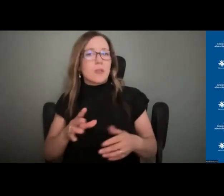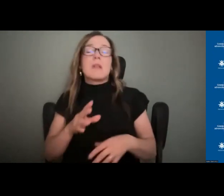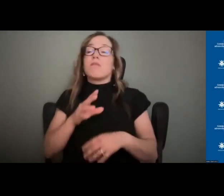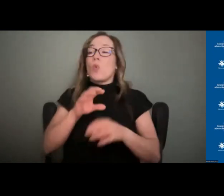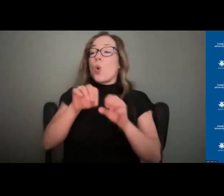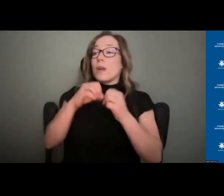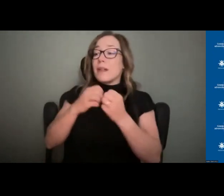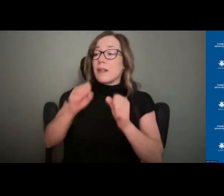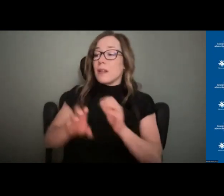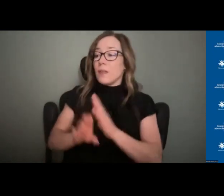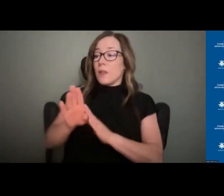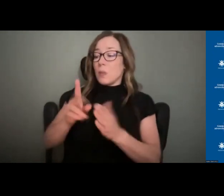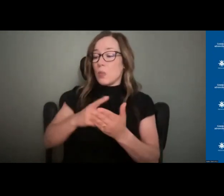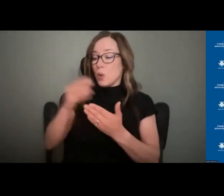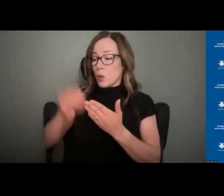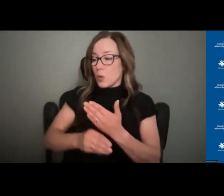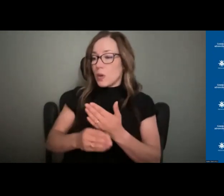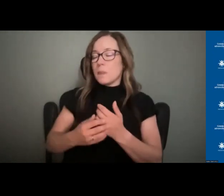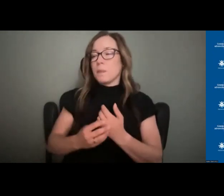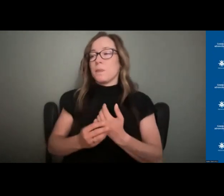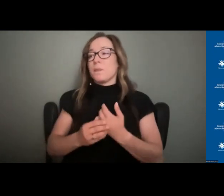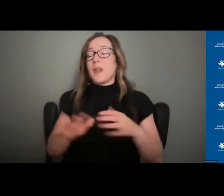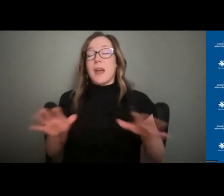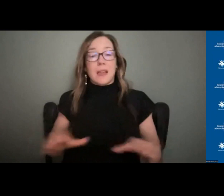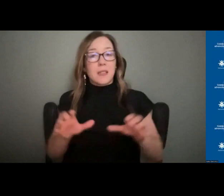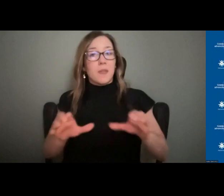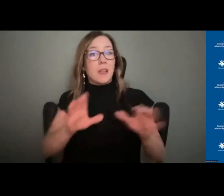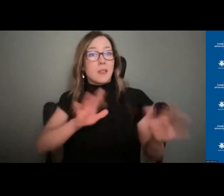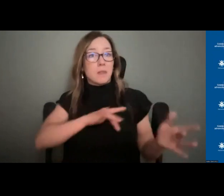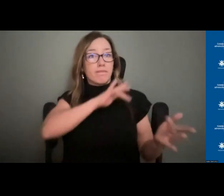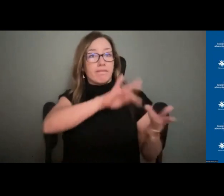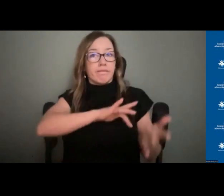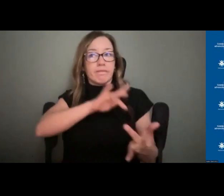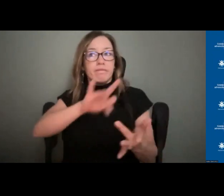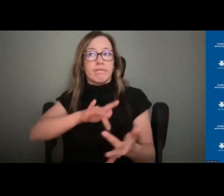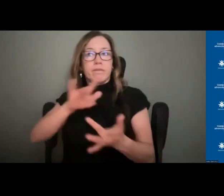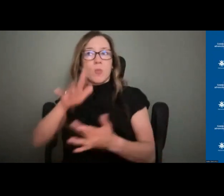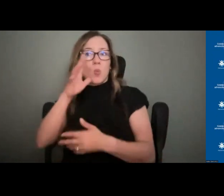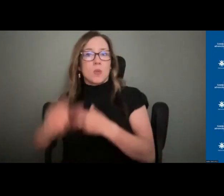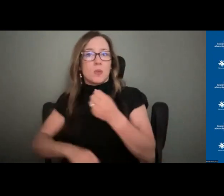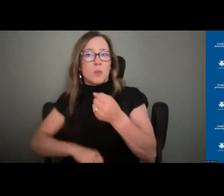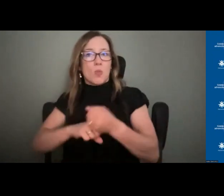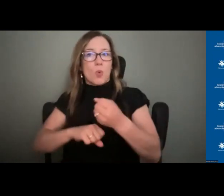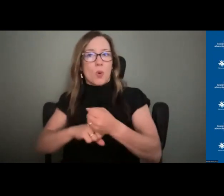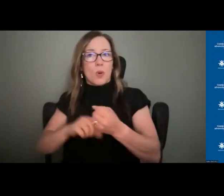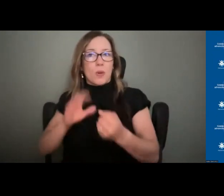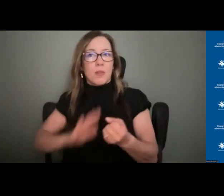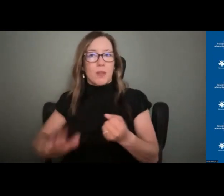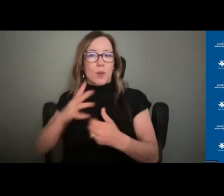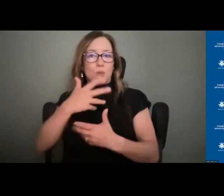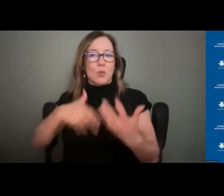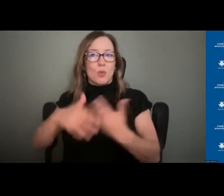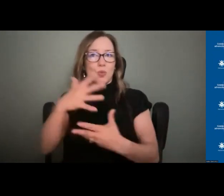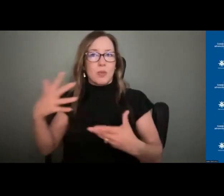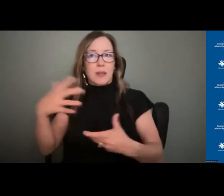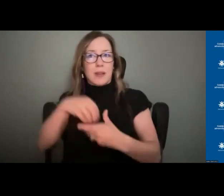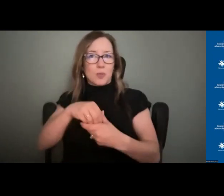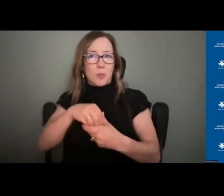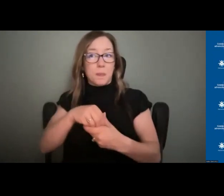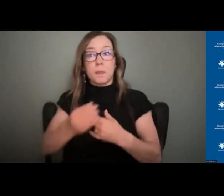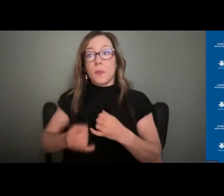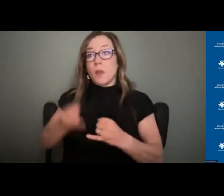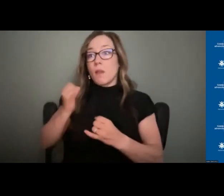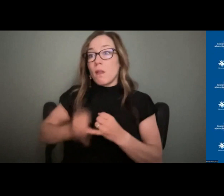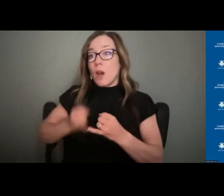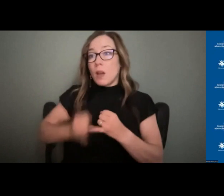develop programs, activities, and outreach practices that support their family, their social engagement. And finally, we